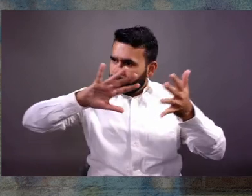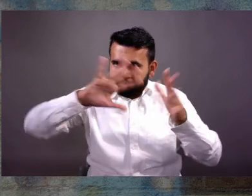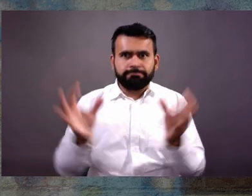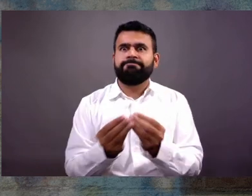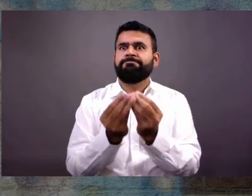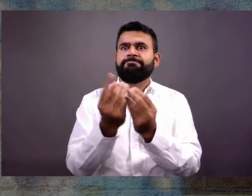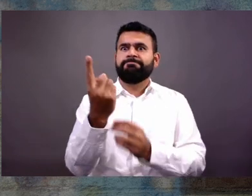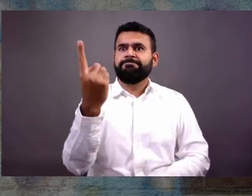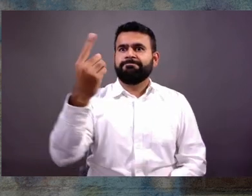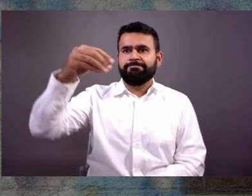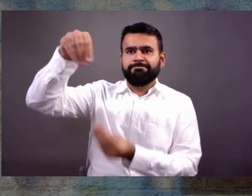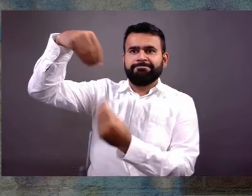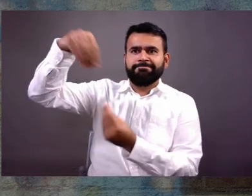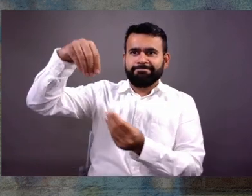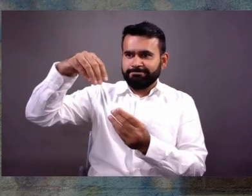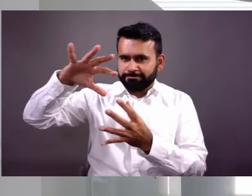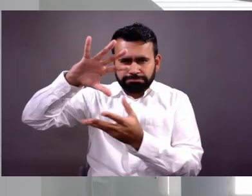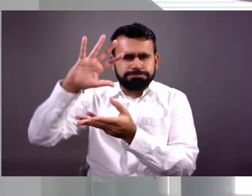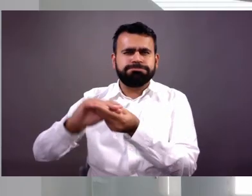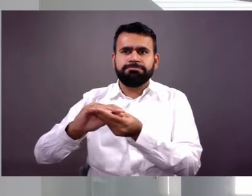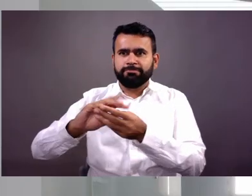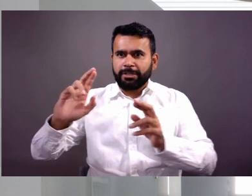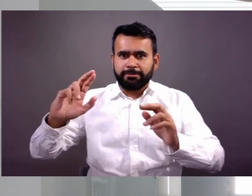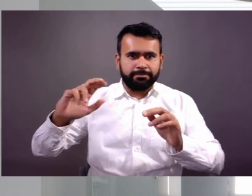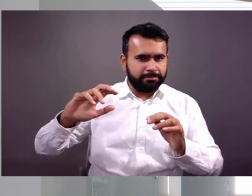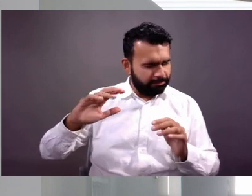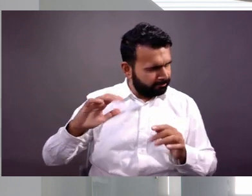Instructions. Try the moves all together.